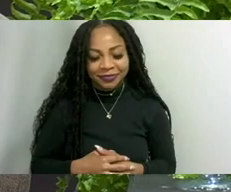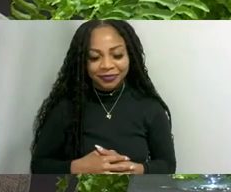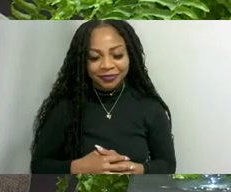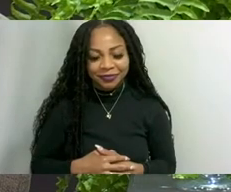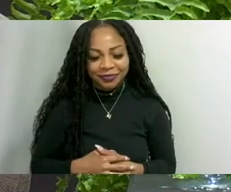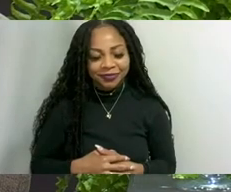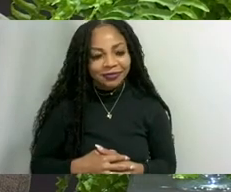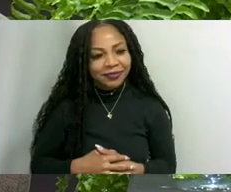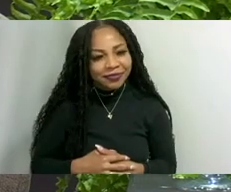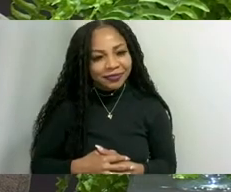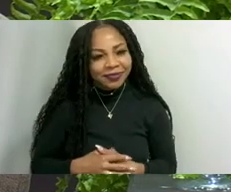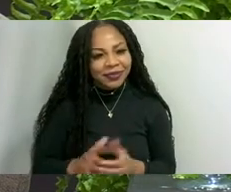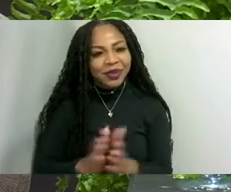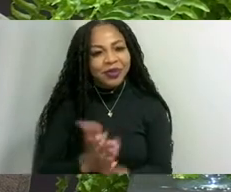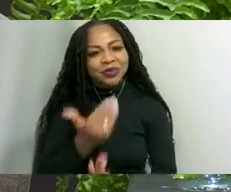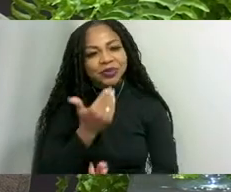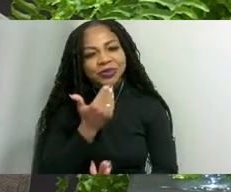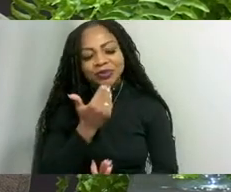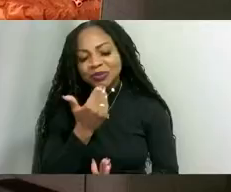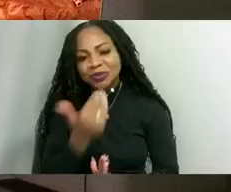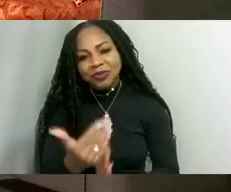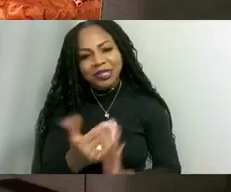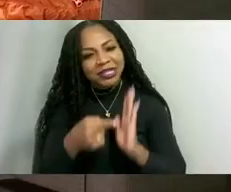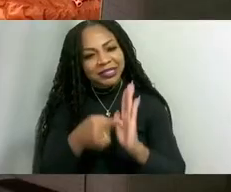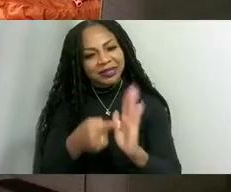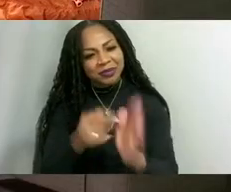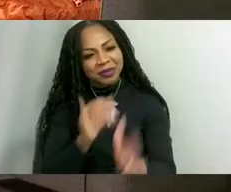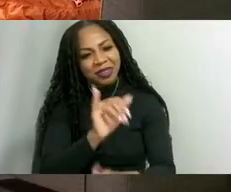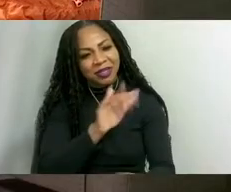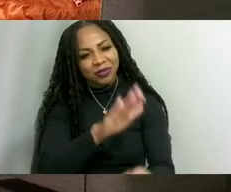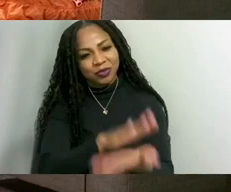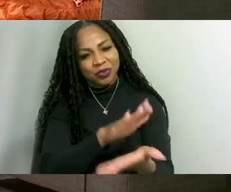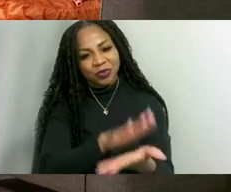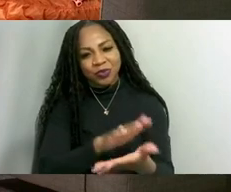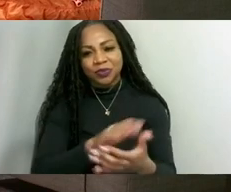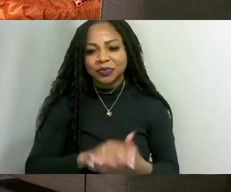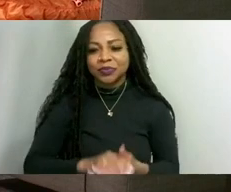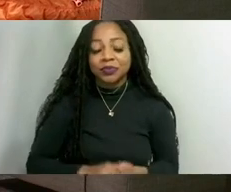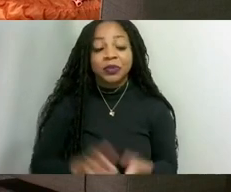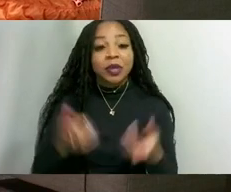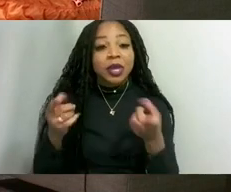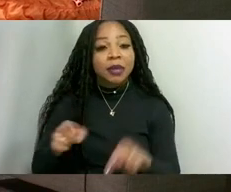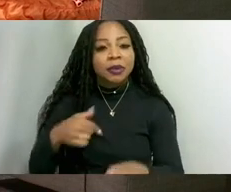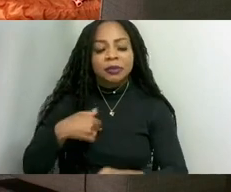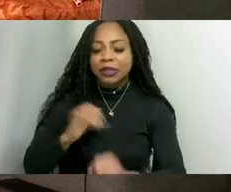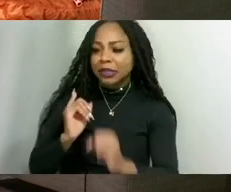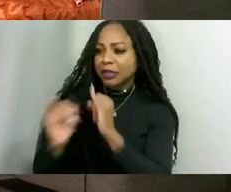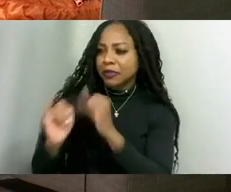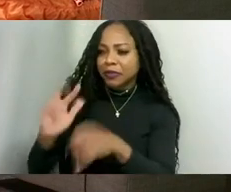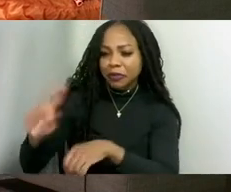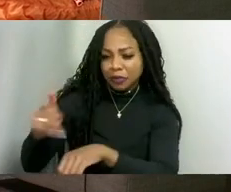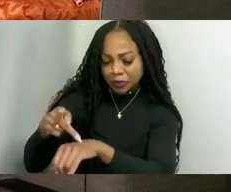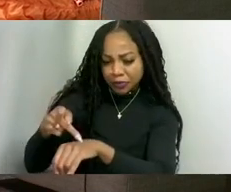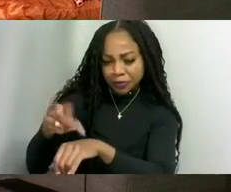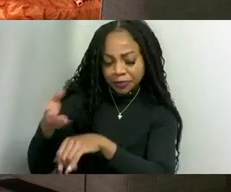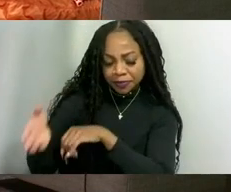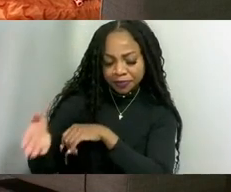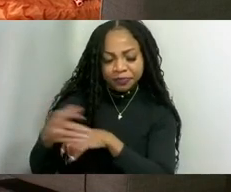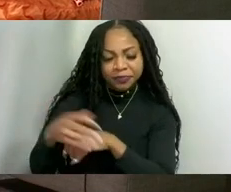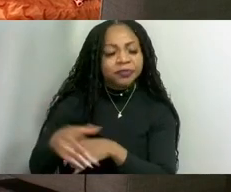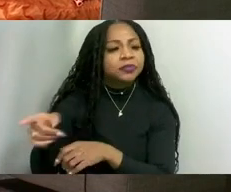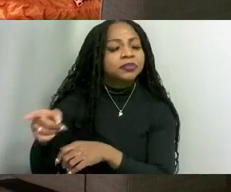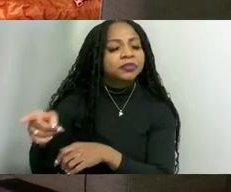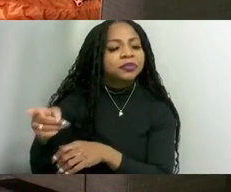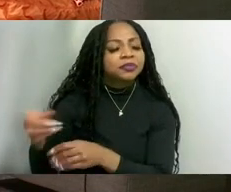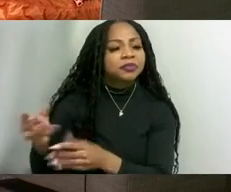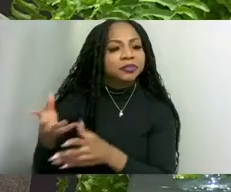it's such an example, this school. I'll give you an example. I was interviewing the principal of the school. She said to me,